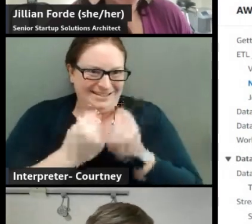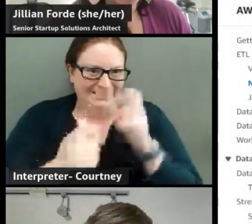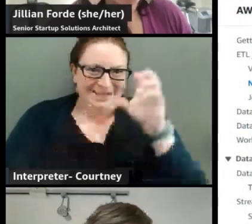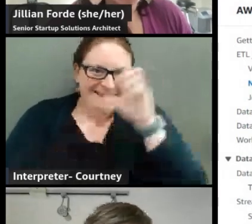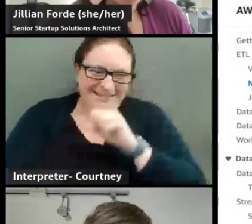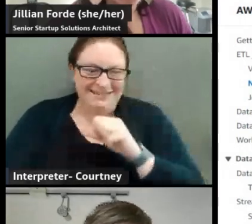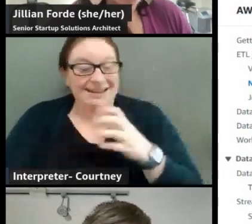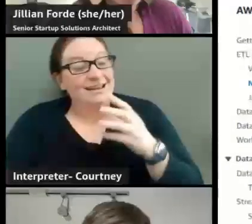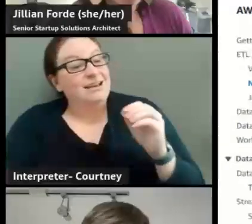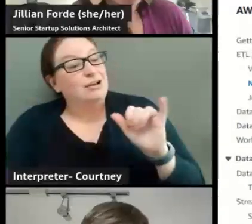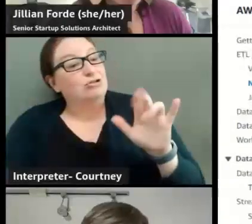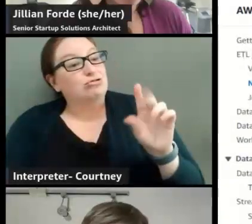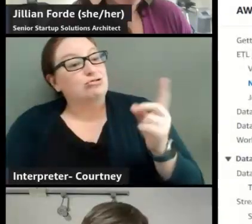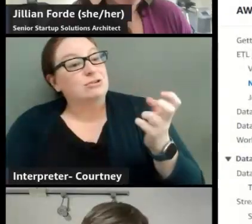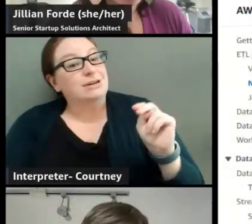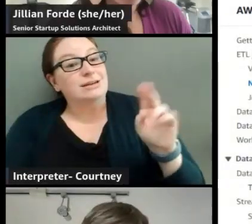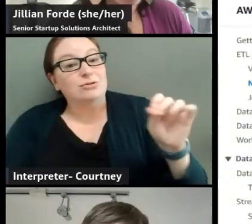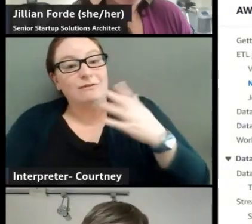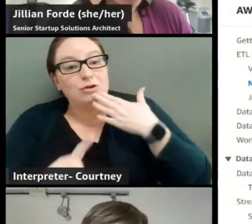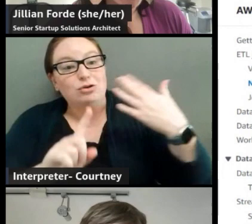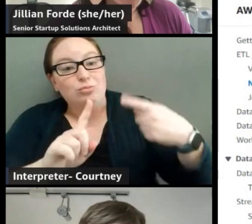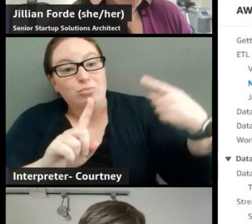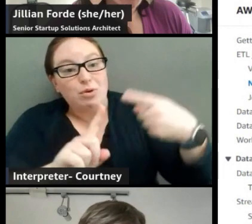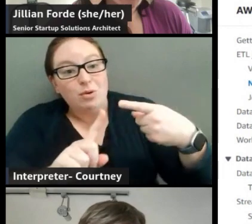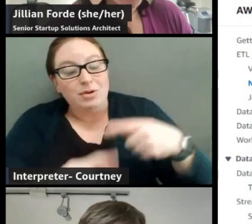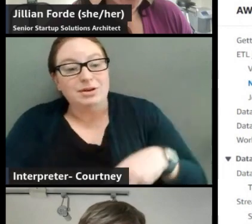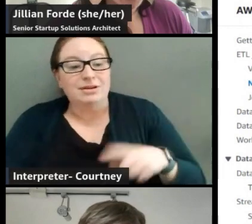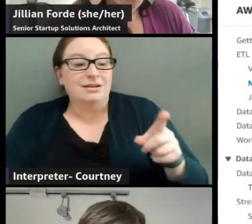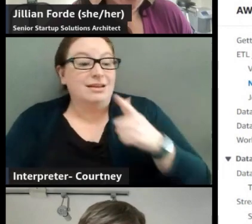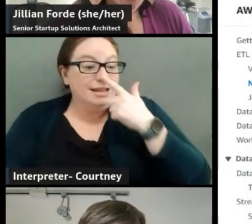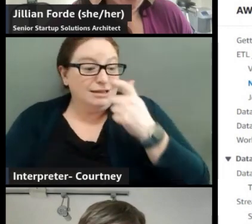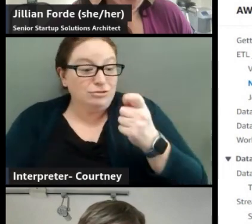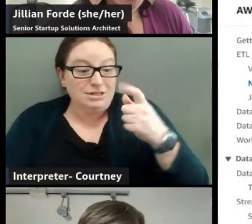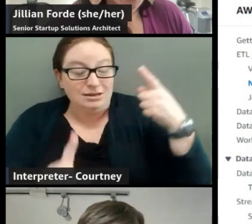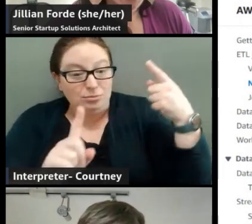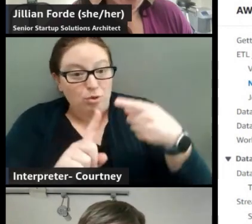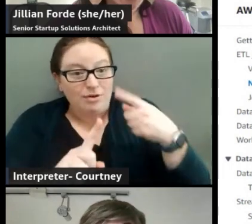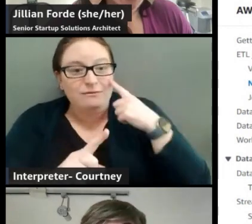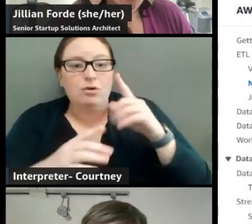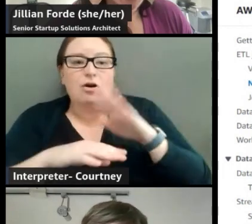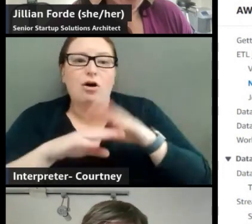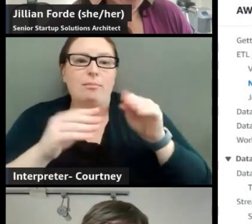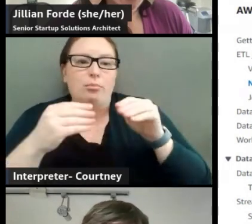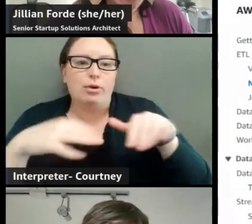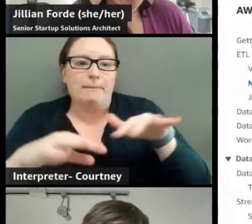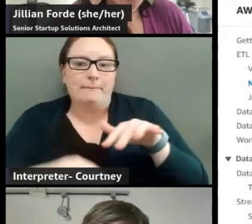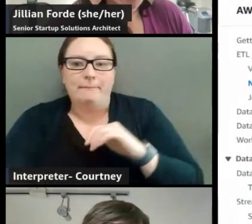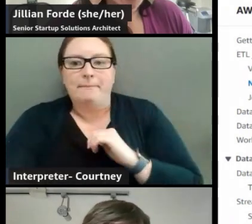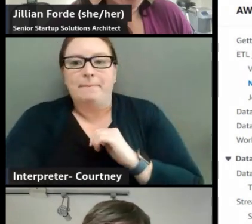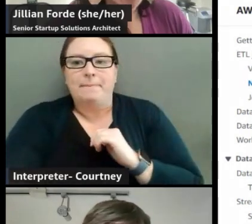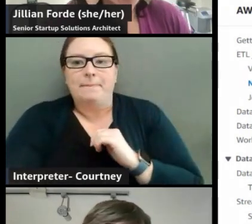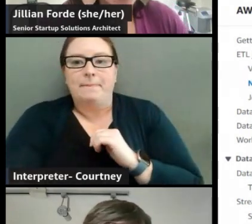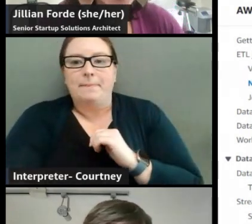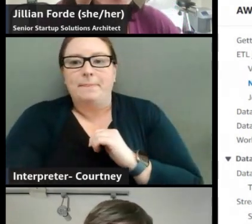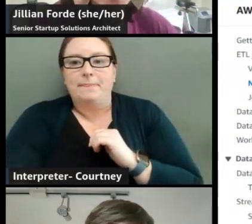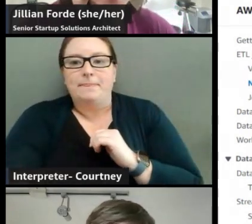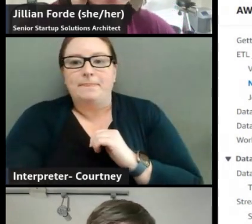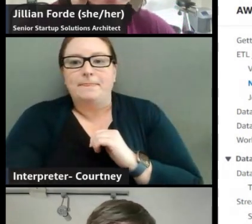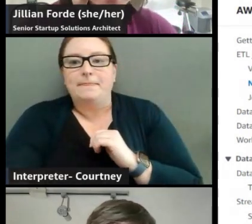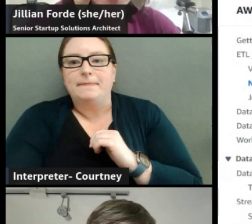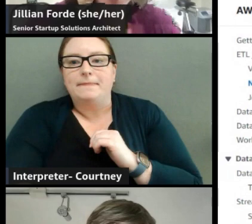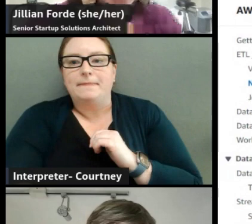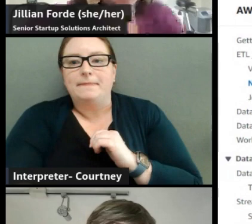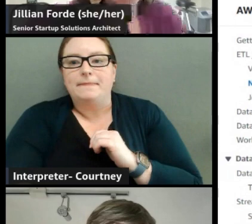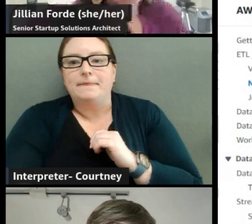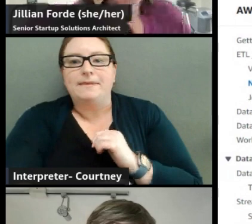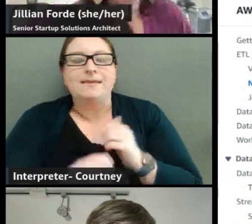actually brought up a very good point. So this is an interesting point of on-prem, right? Now, developers, every